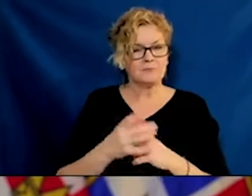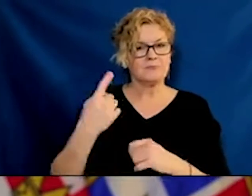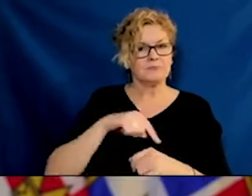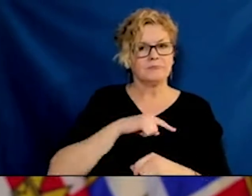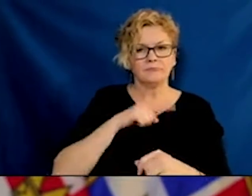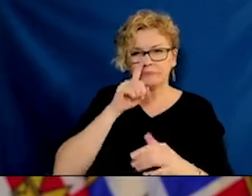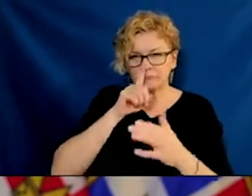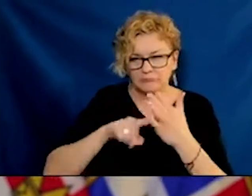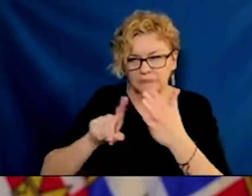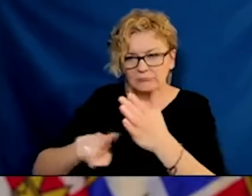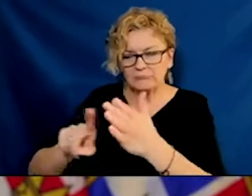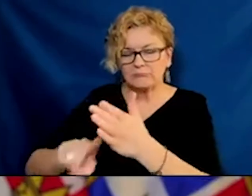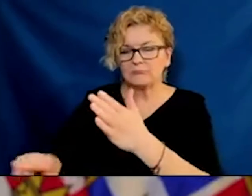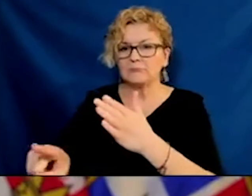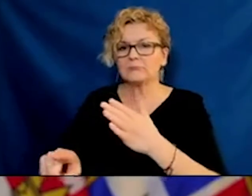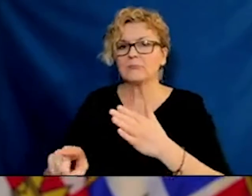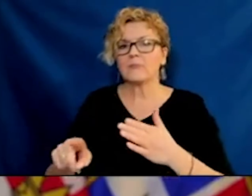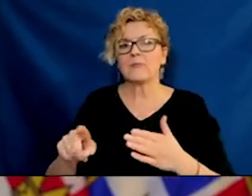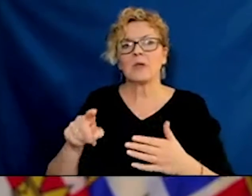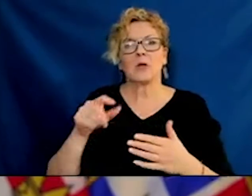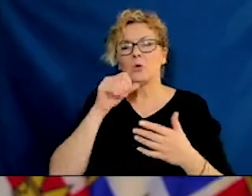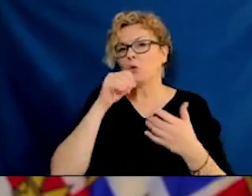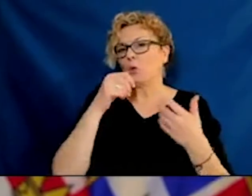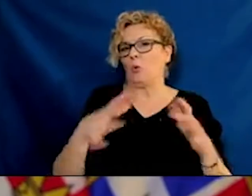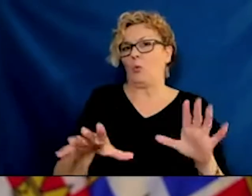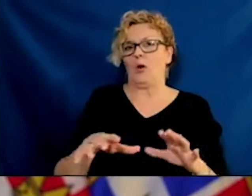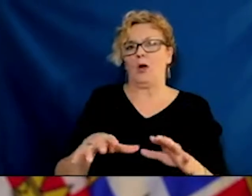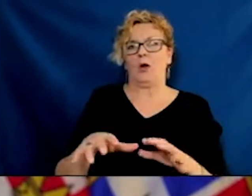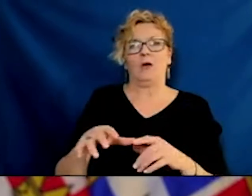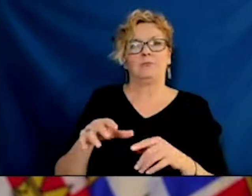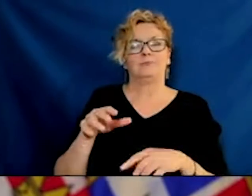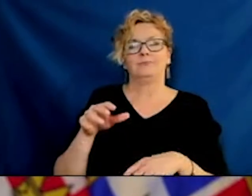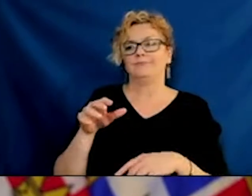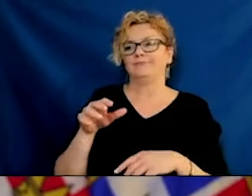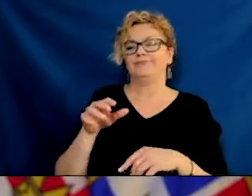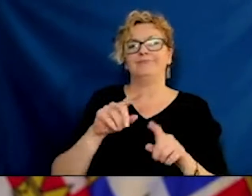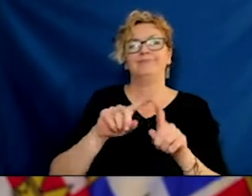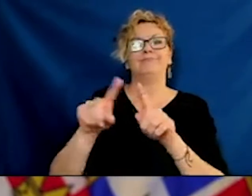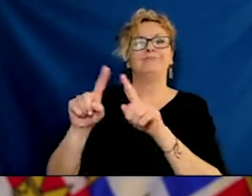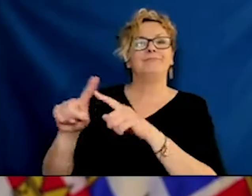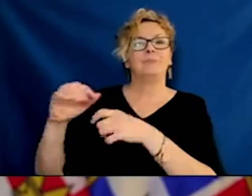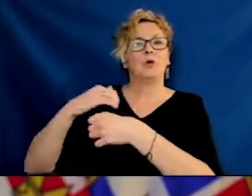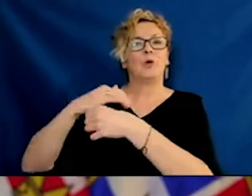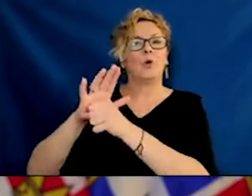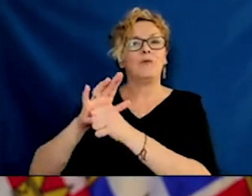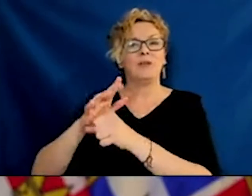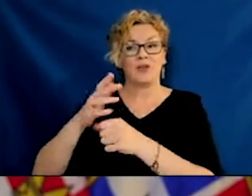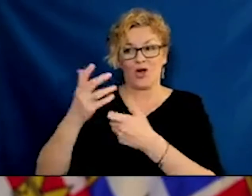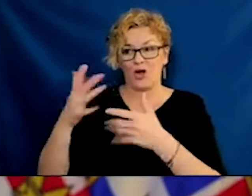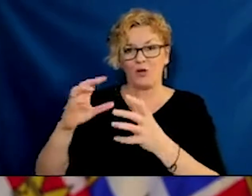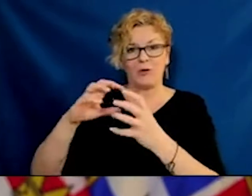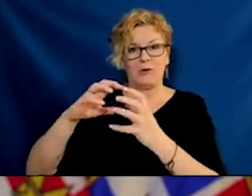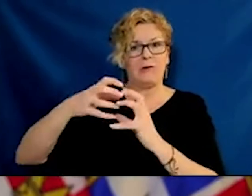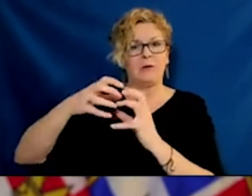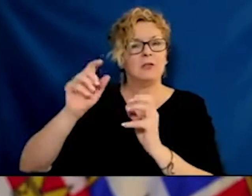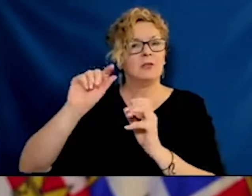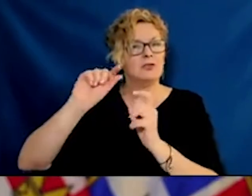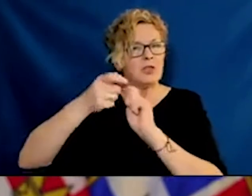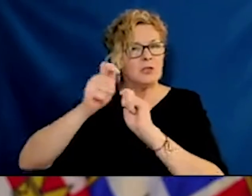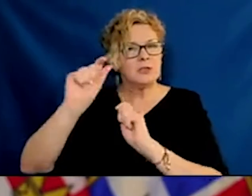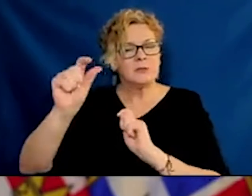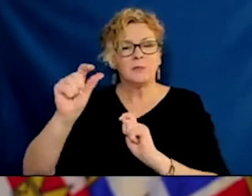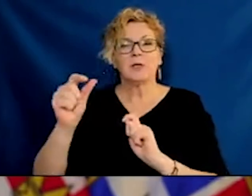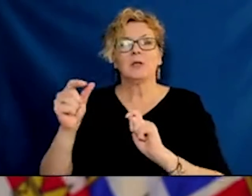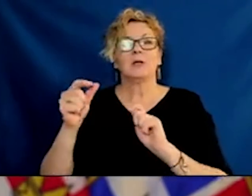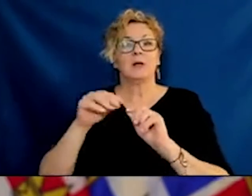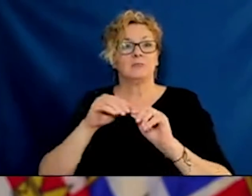more transmission in our communities than what we're having now. We have been following using whole genome sequencing through the